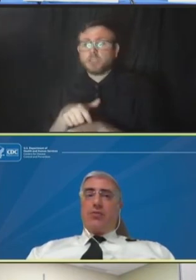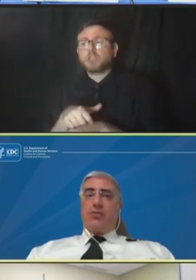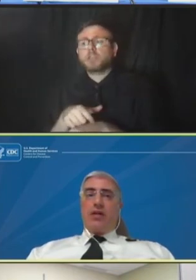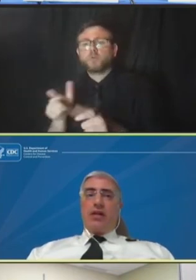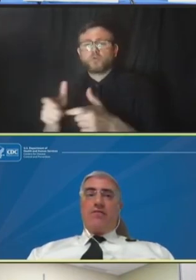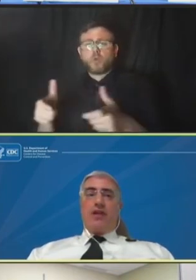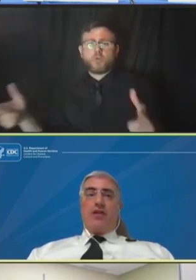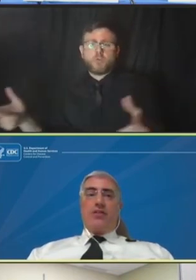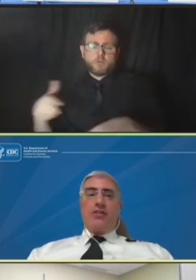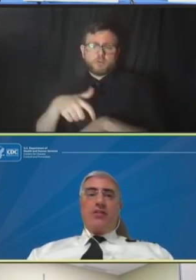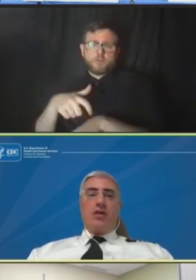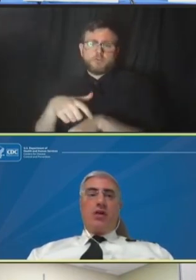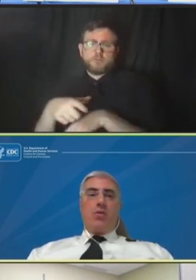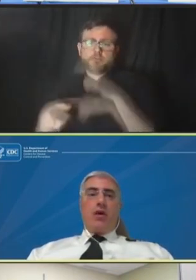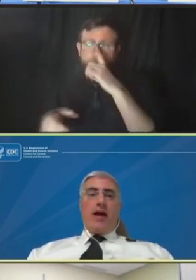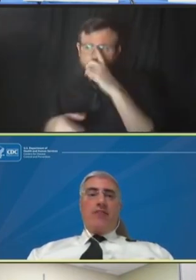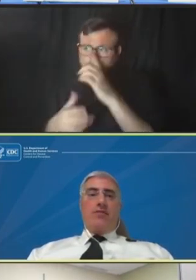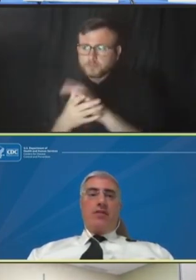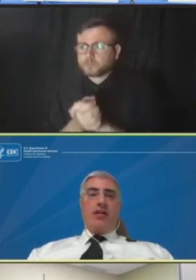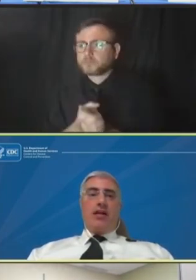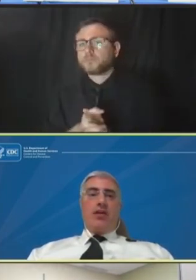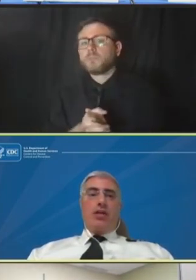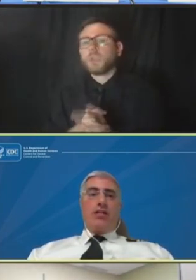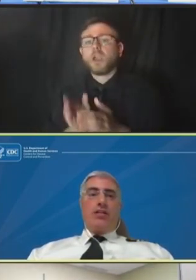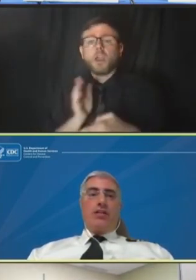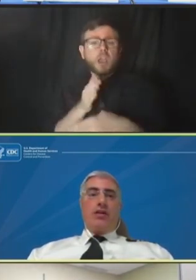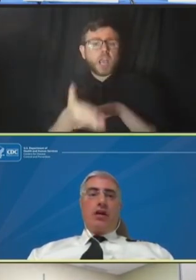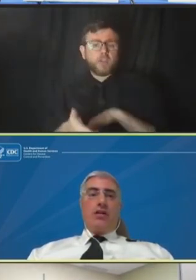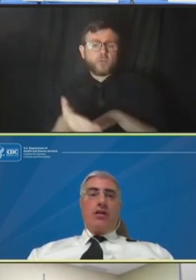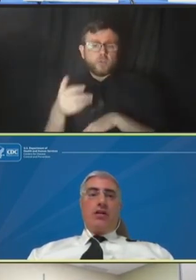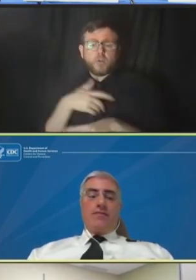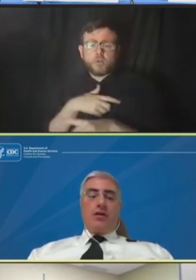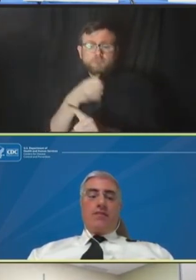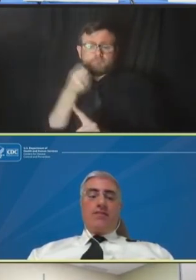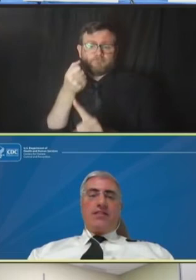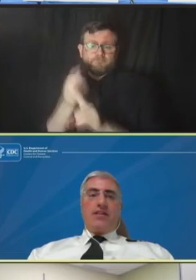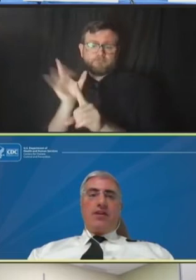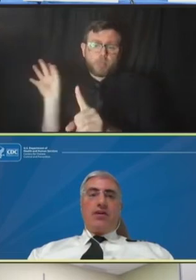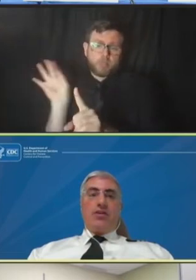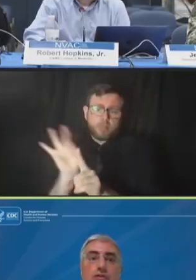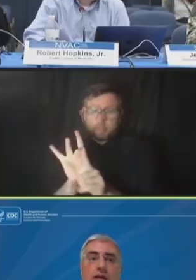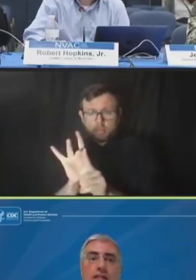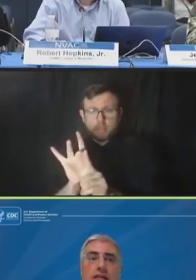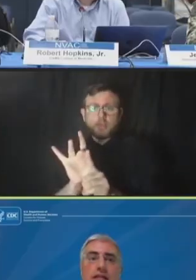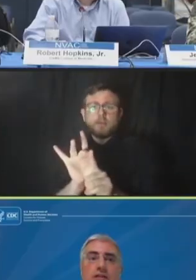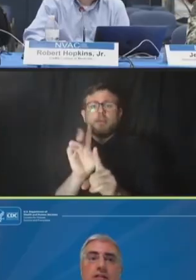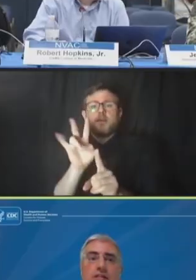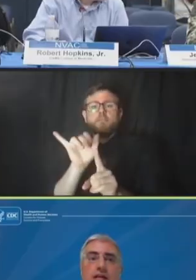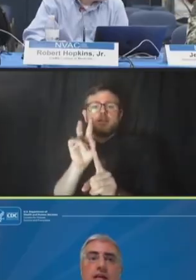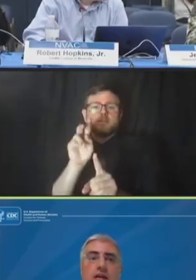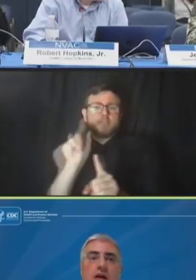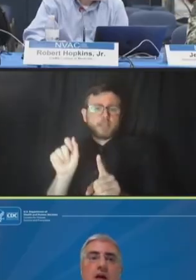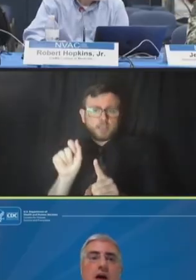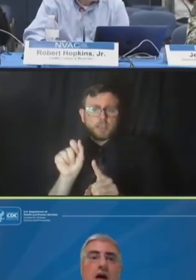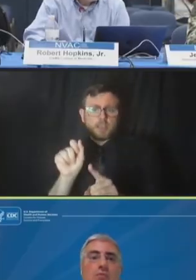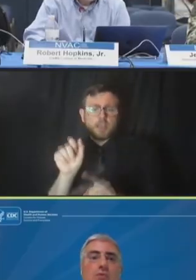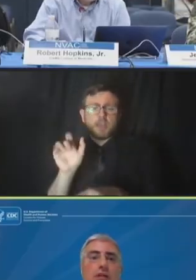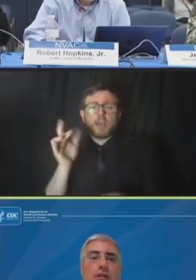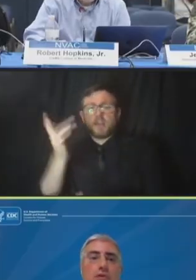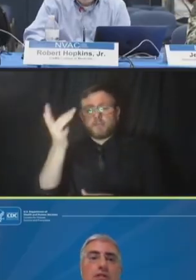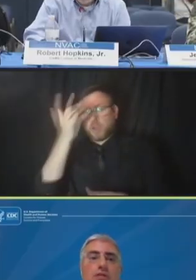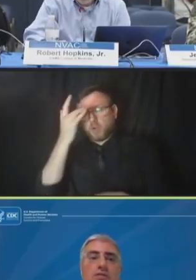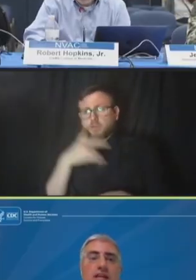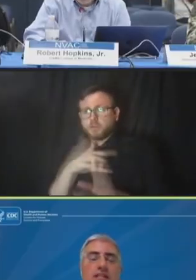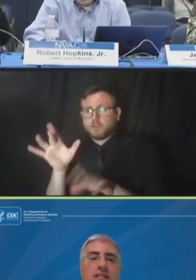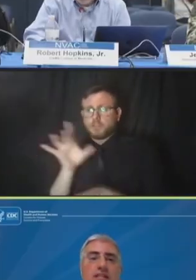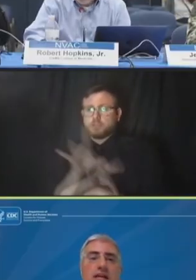with replicating viruses, where after the inoculation of vaccinia virus directly into the skin, we do